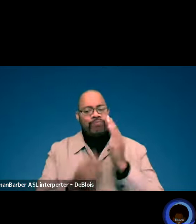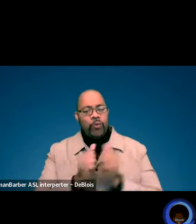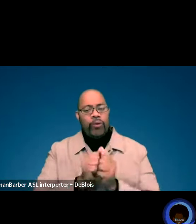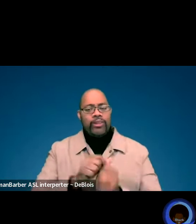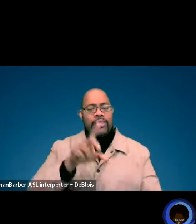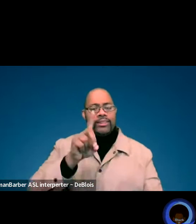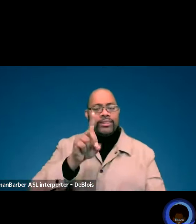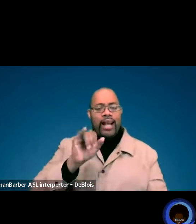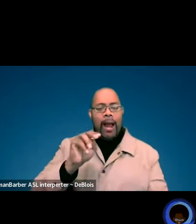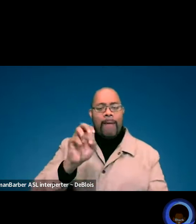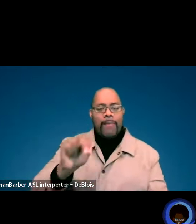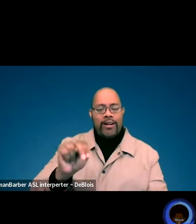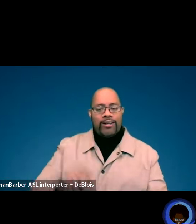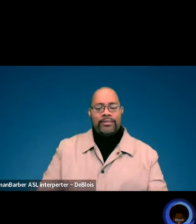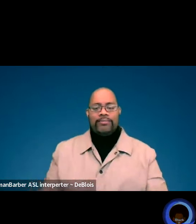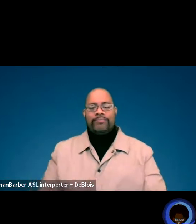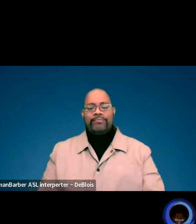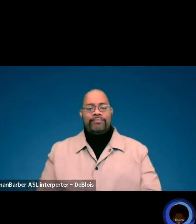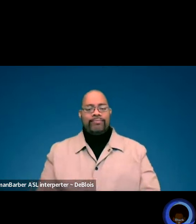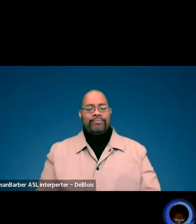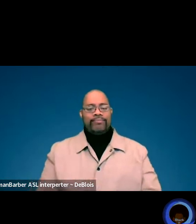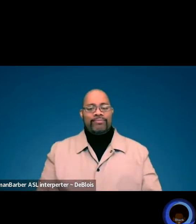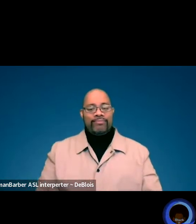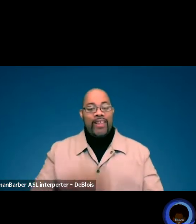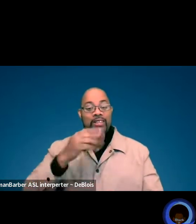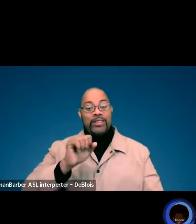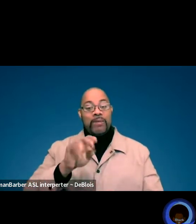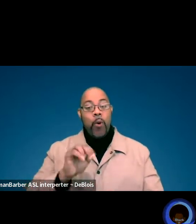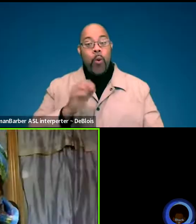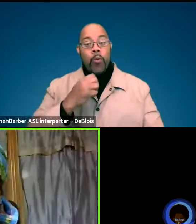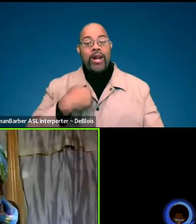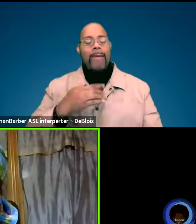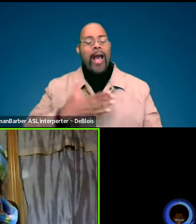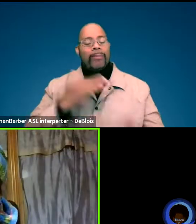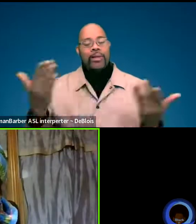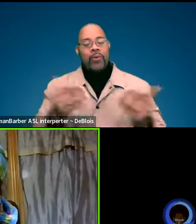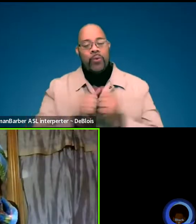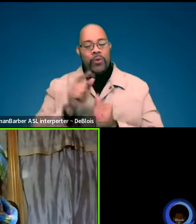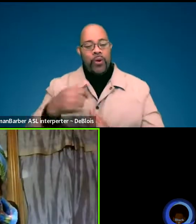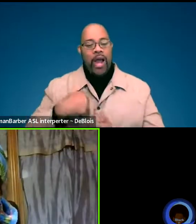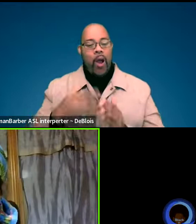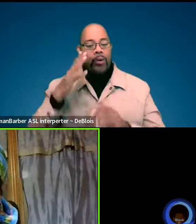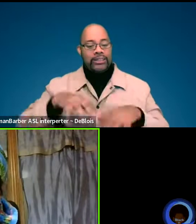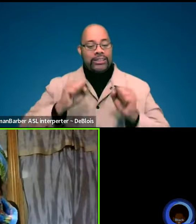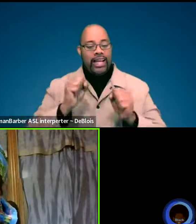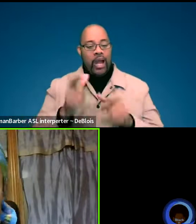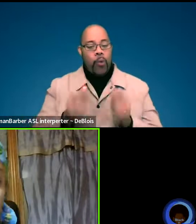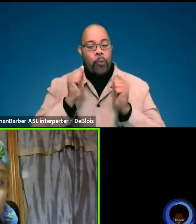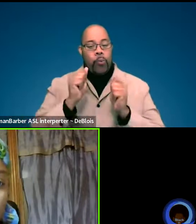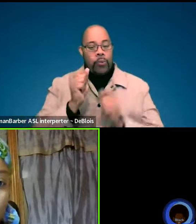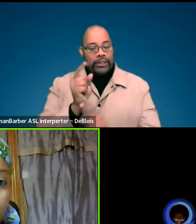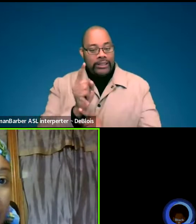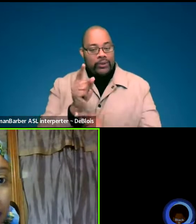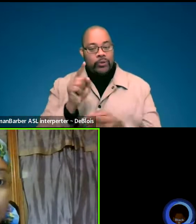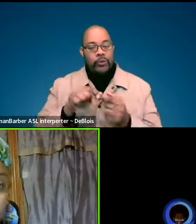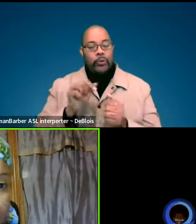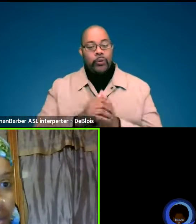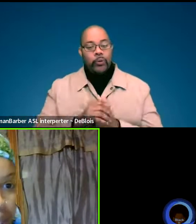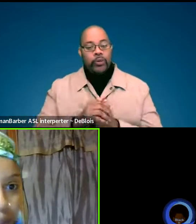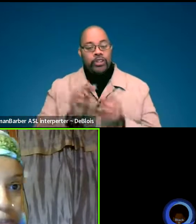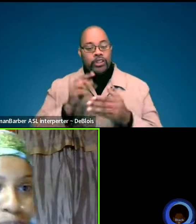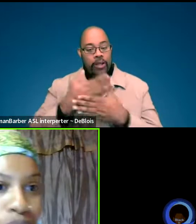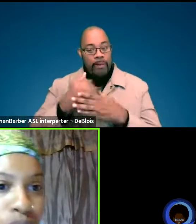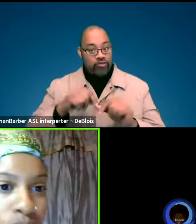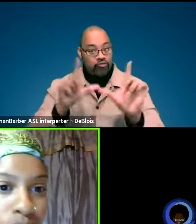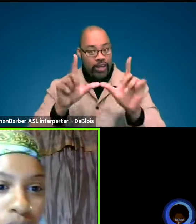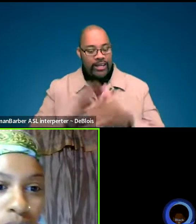Diamon. Thank you, Symone. I'm so happy to be here. I'm just going to take a quick second to share my